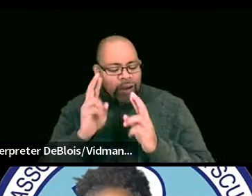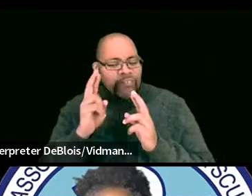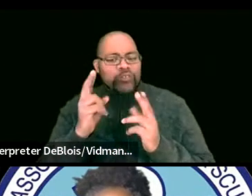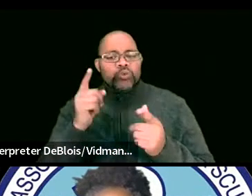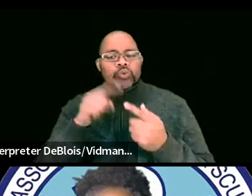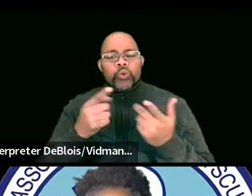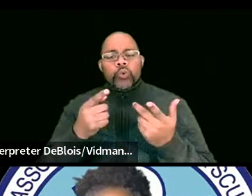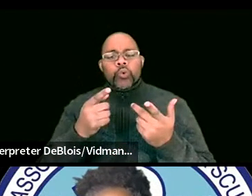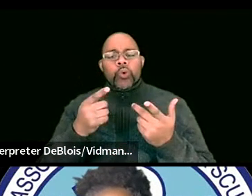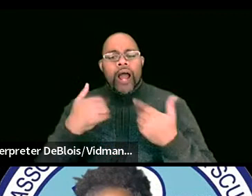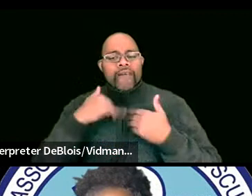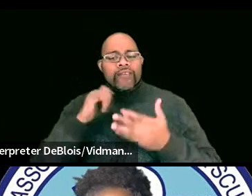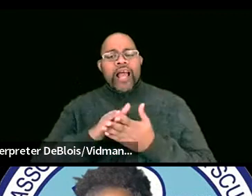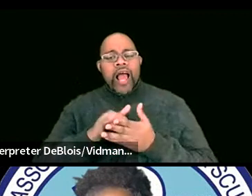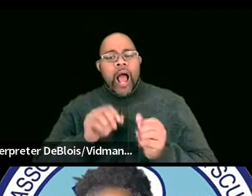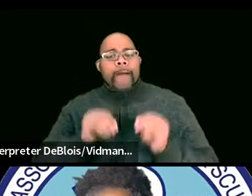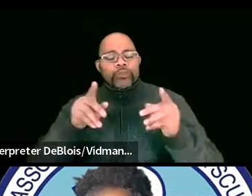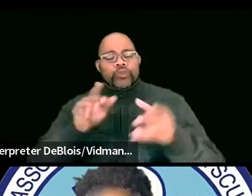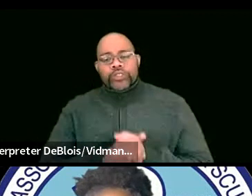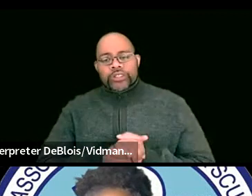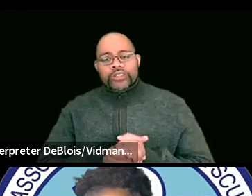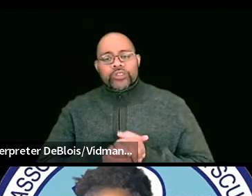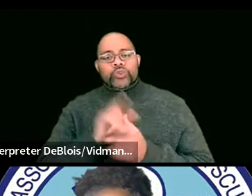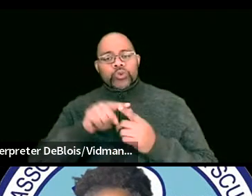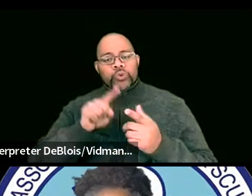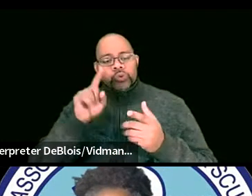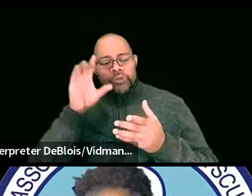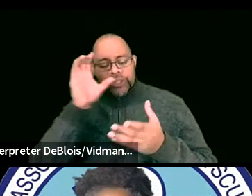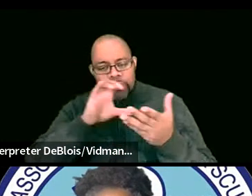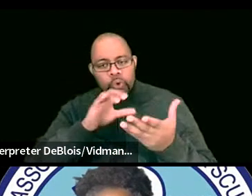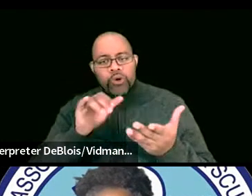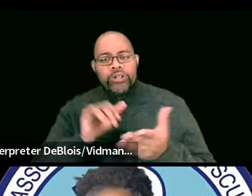to have that opportunity to explore the